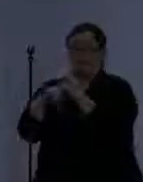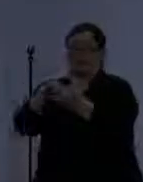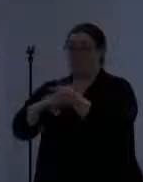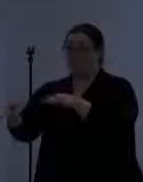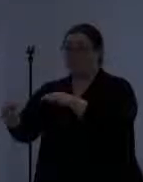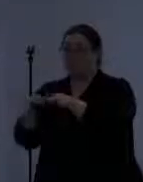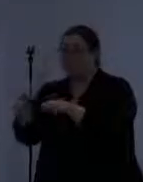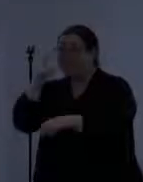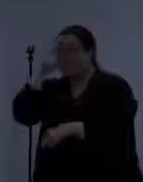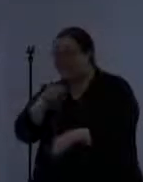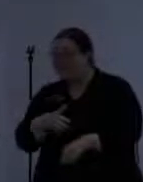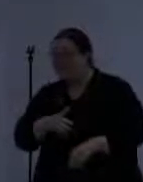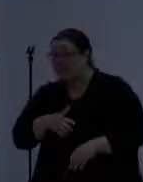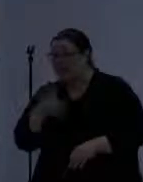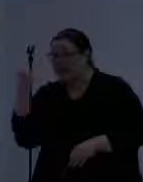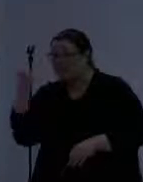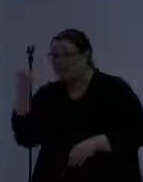plan?